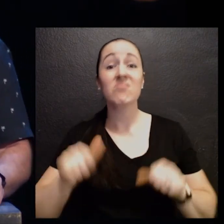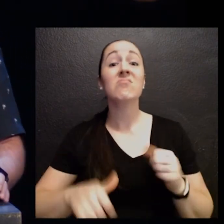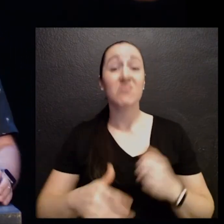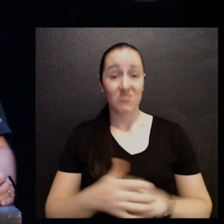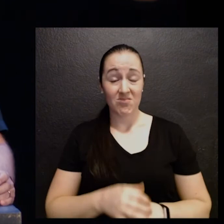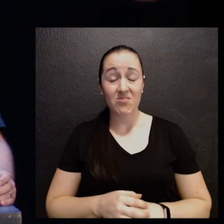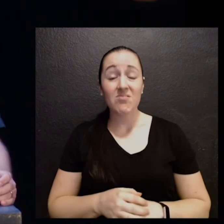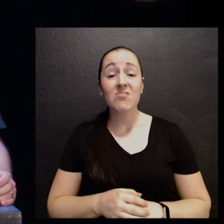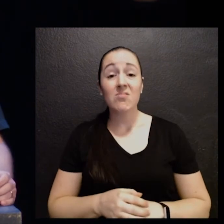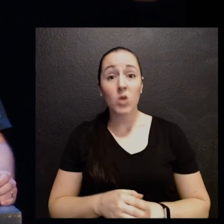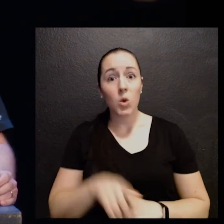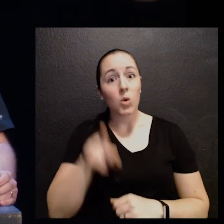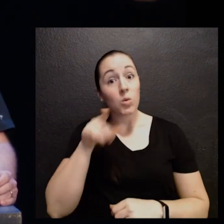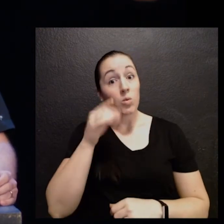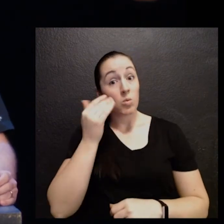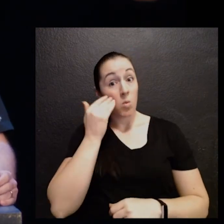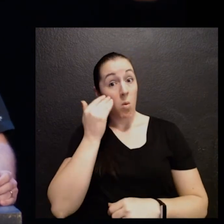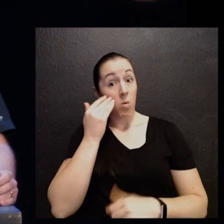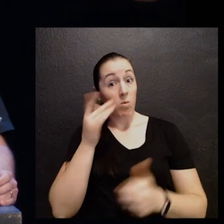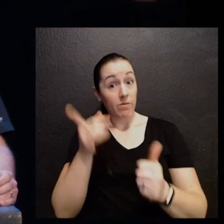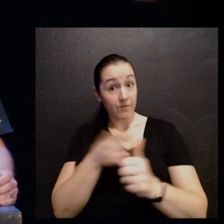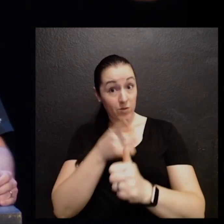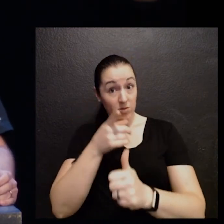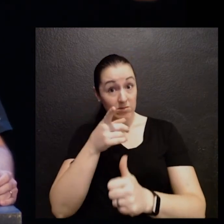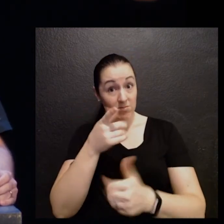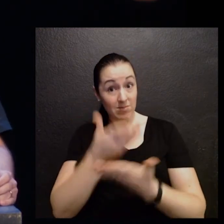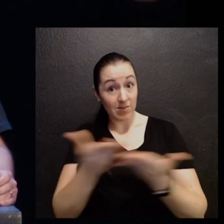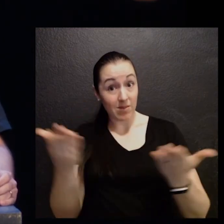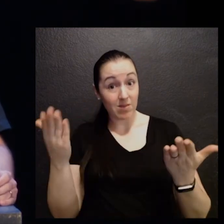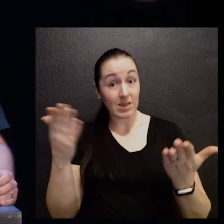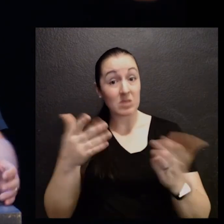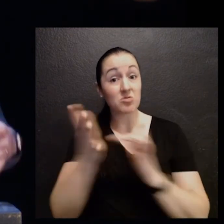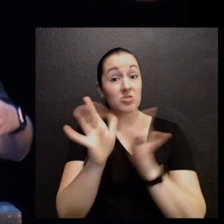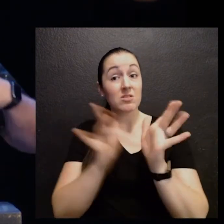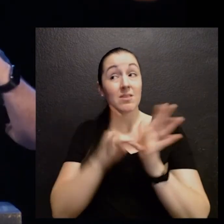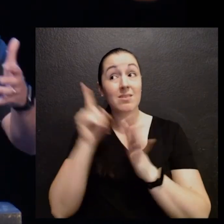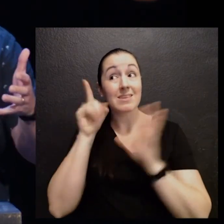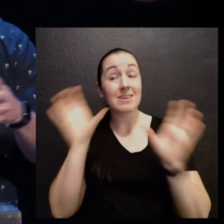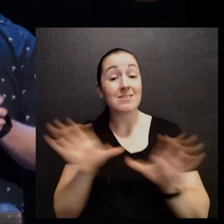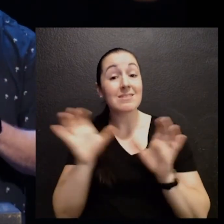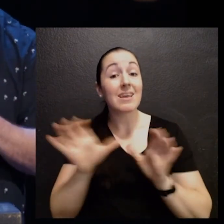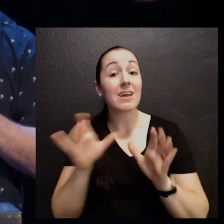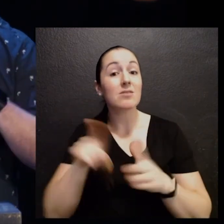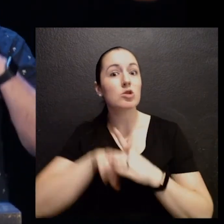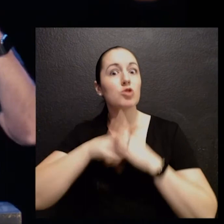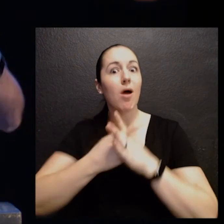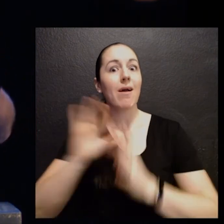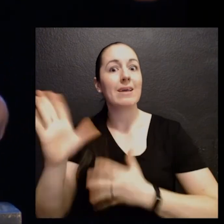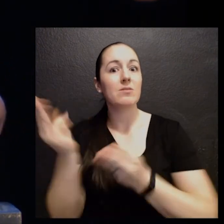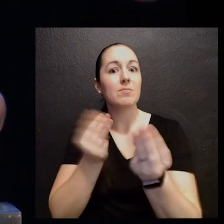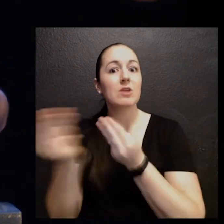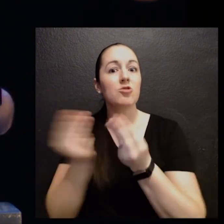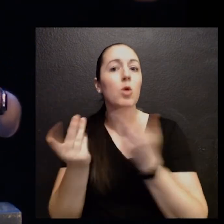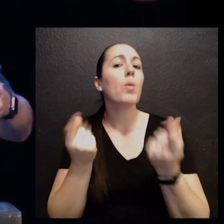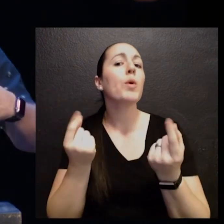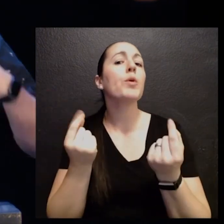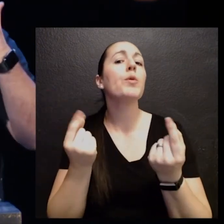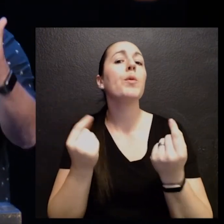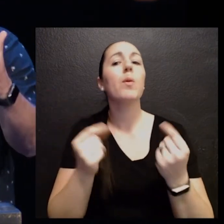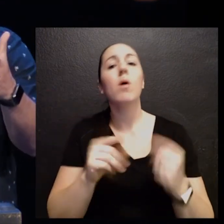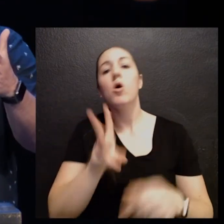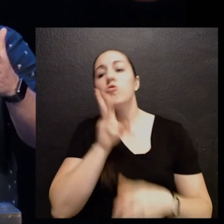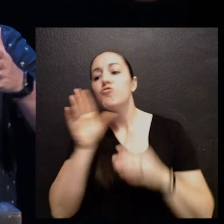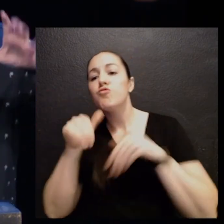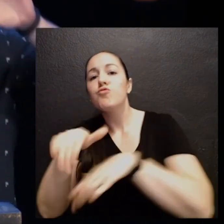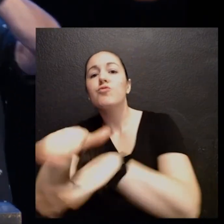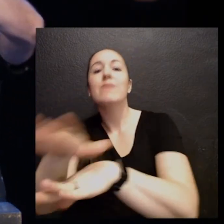Do you know the first thing Jesus did when he started his ministry? See, Jesus goes to the River Jordan and he's baptized by John, and he